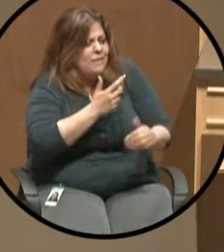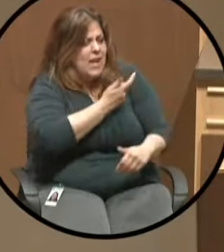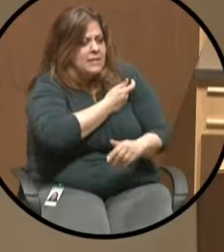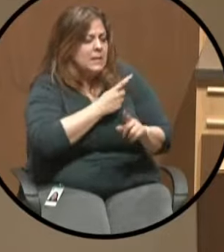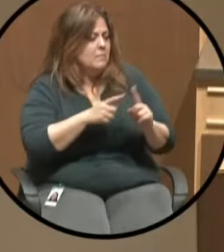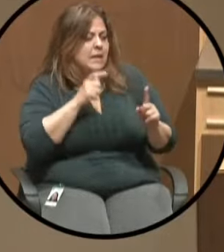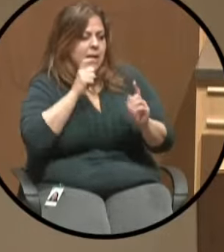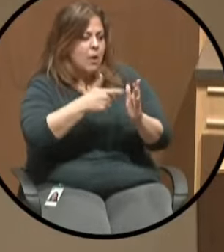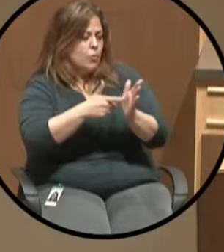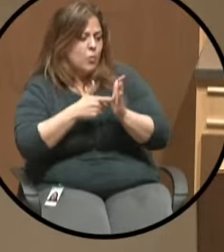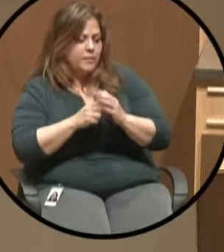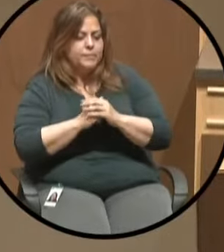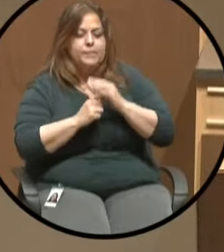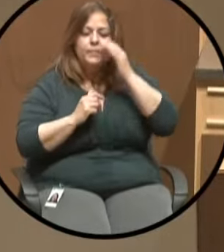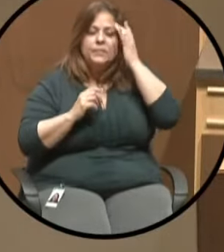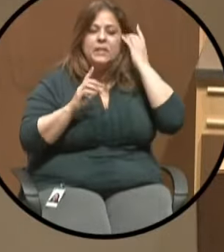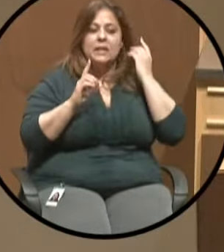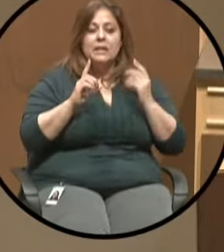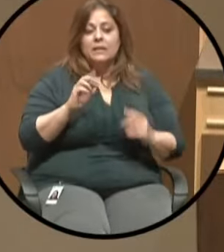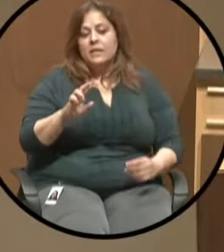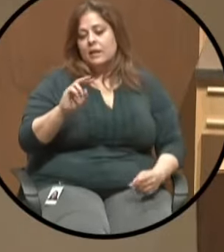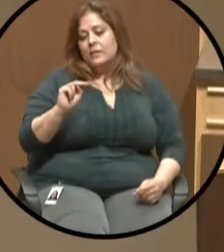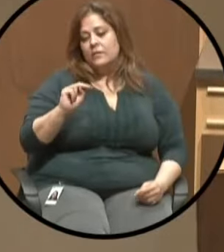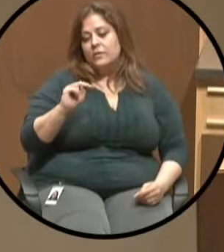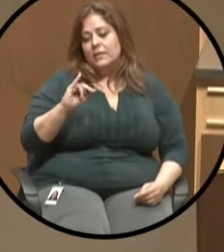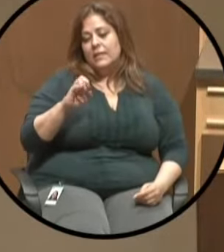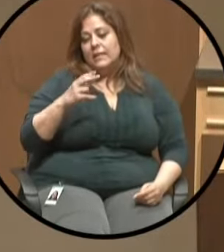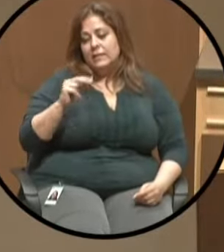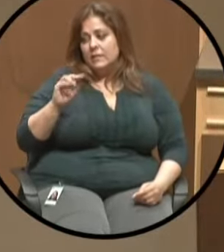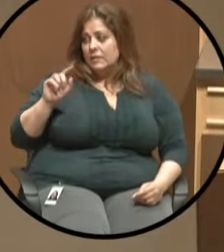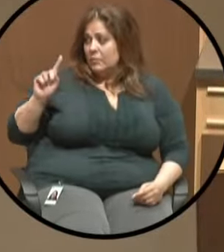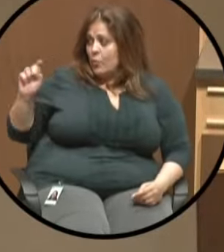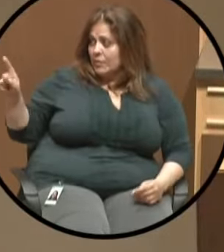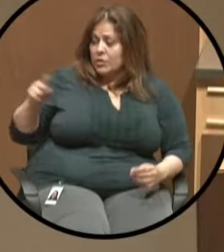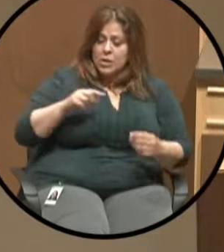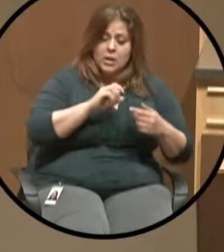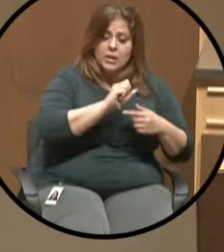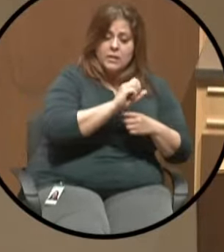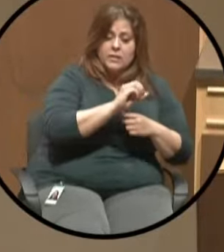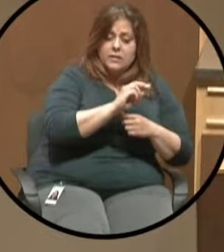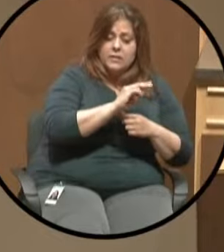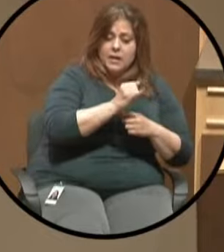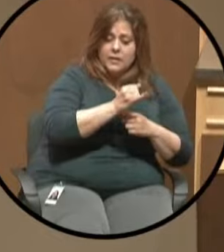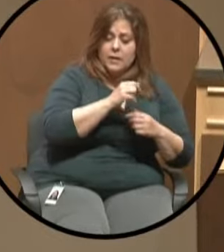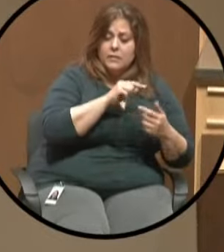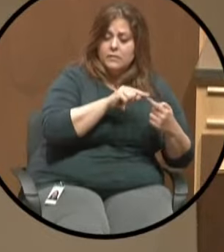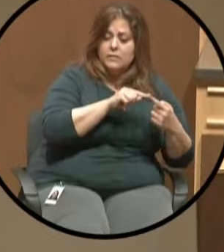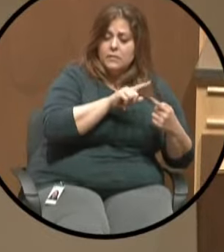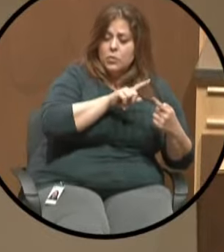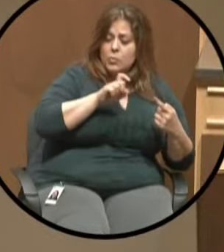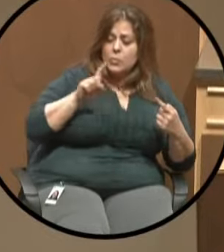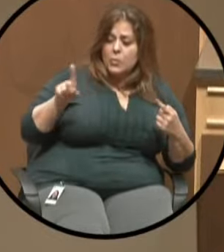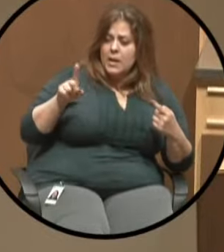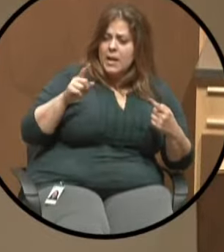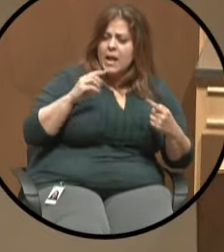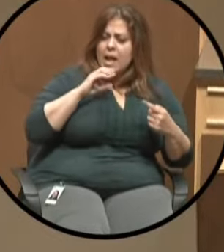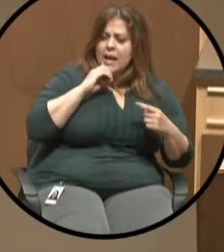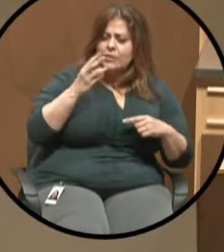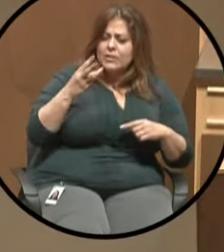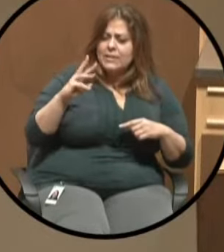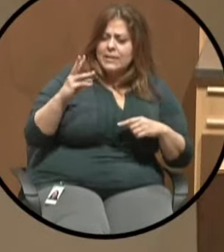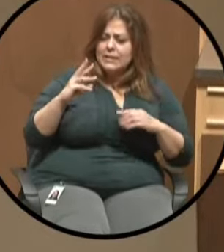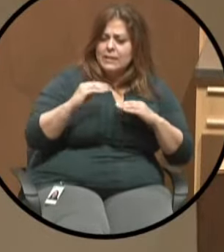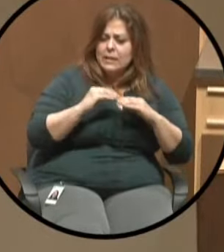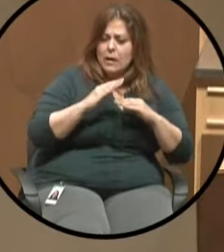going to direct to Dr. Nielsen. Sonia, who's a parent at University High School, asked, why are students 16 and